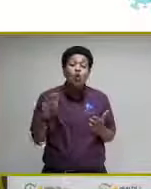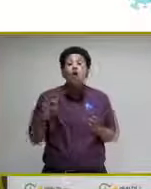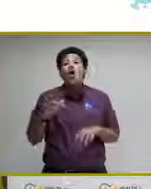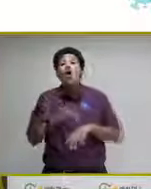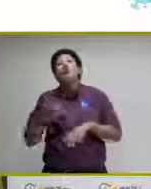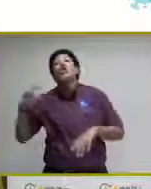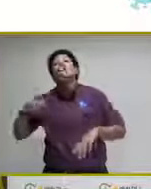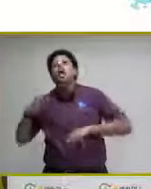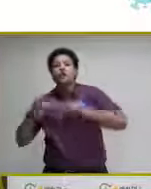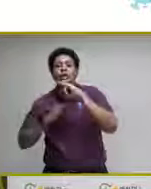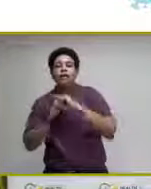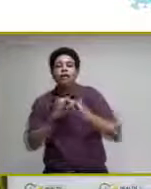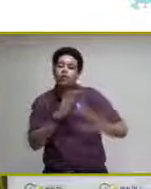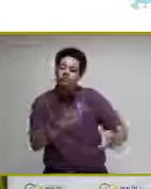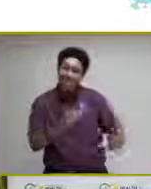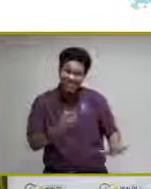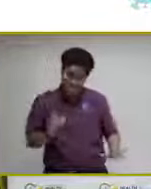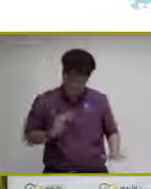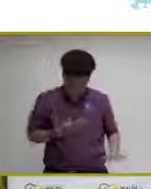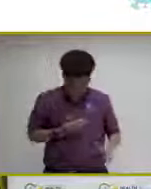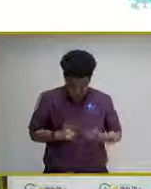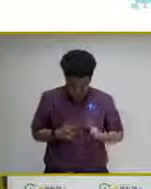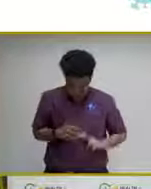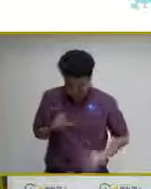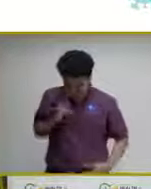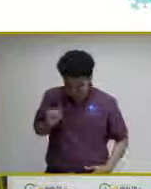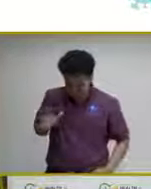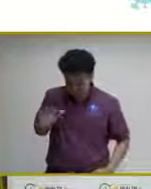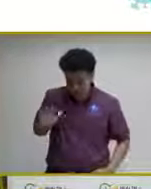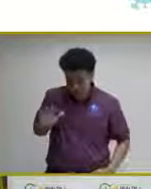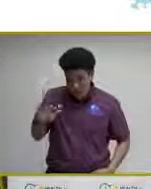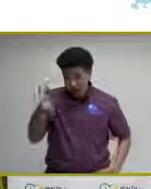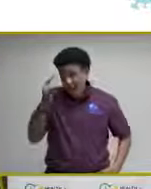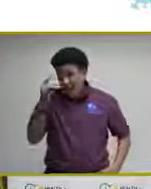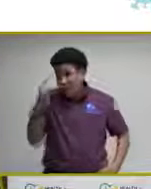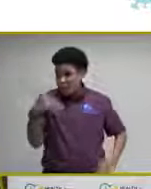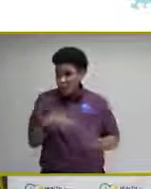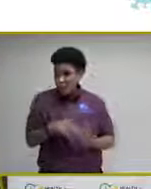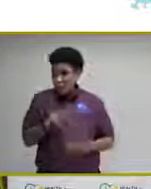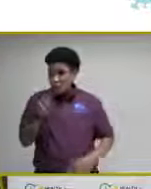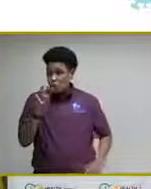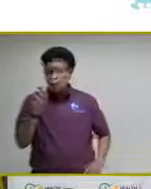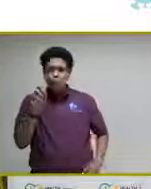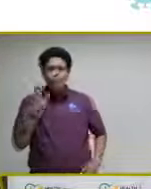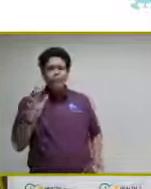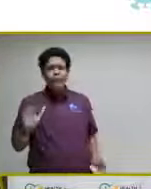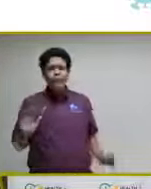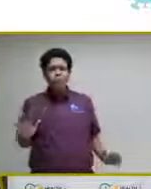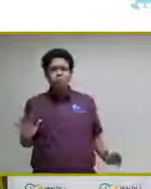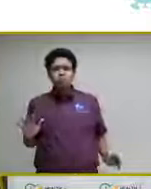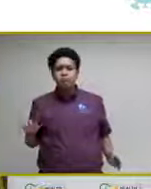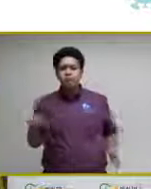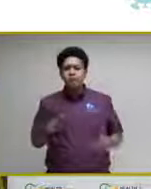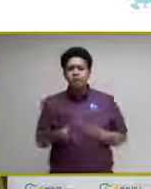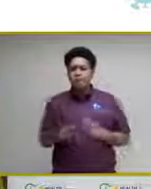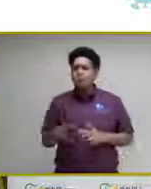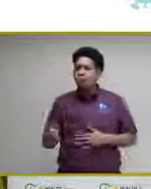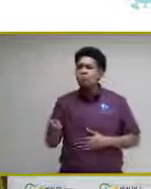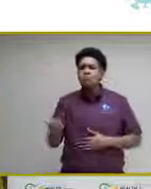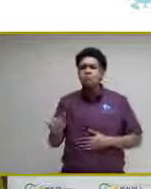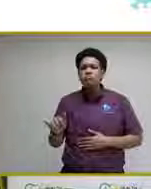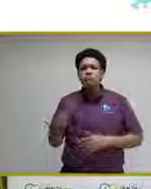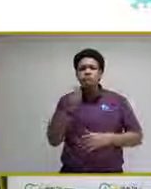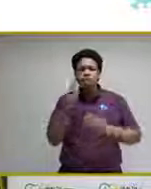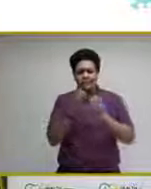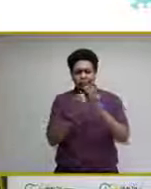childhood institutions. Our numbers look like approximately 18,203, and those numbers too are